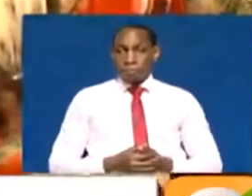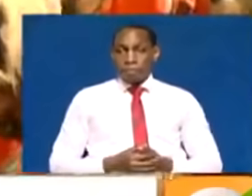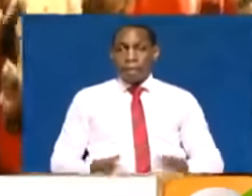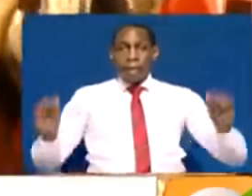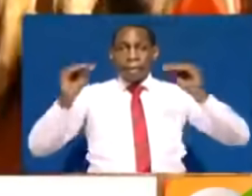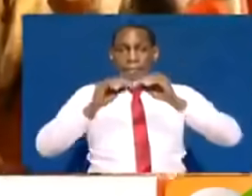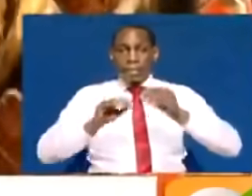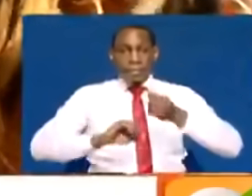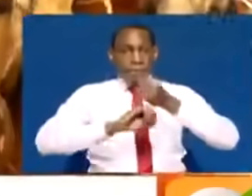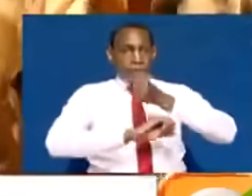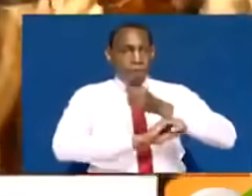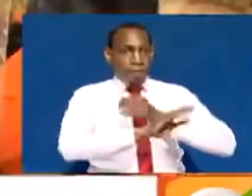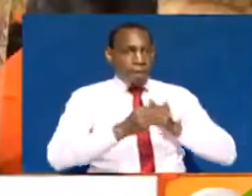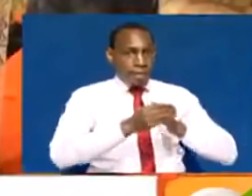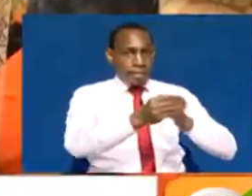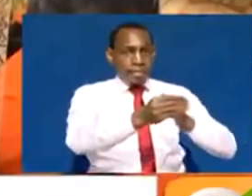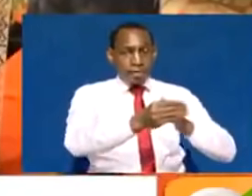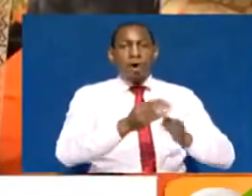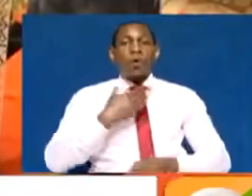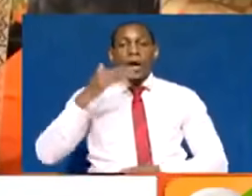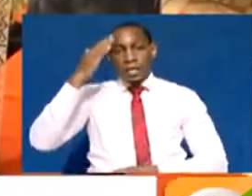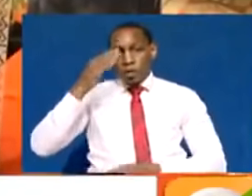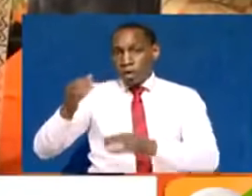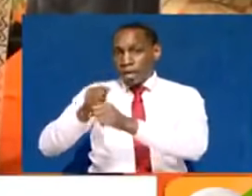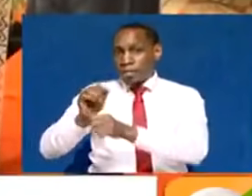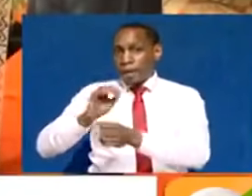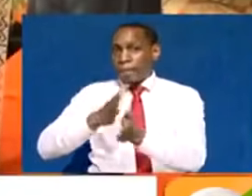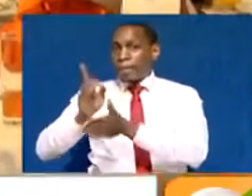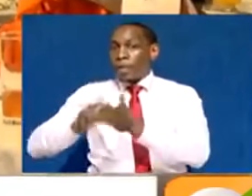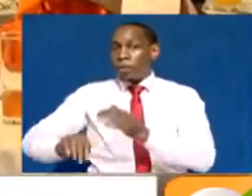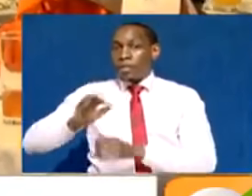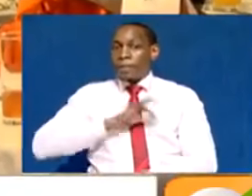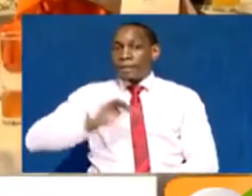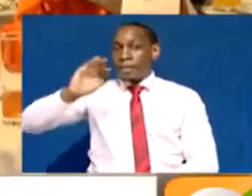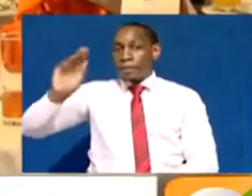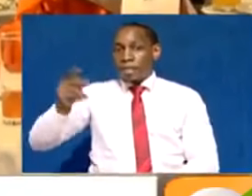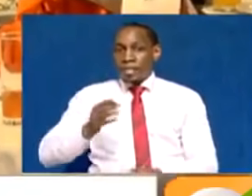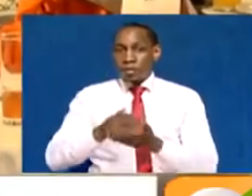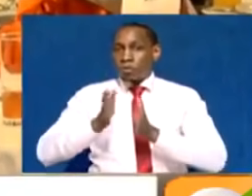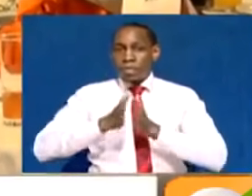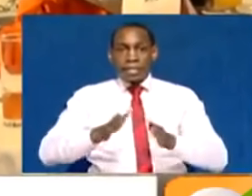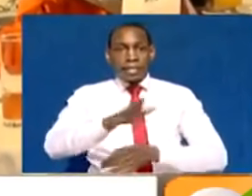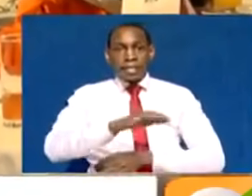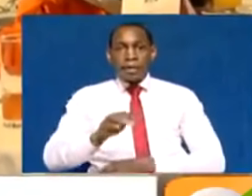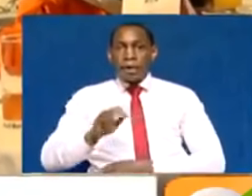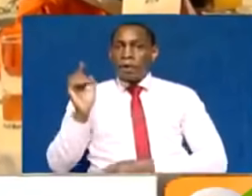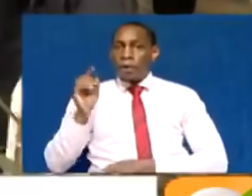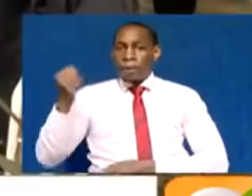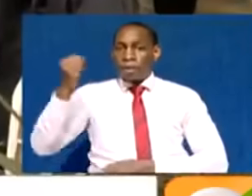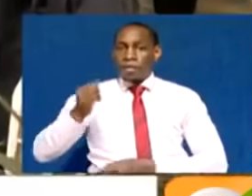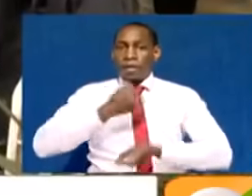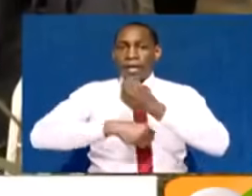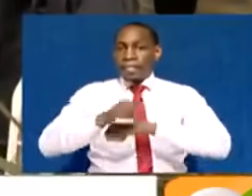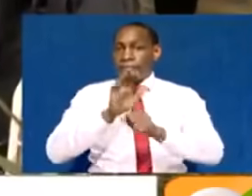A meeting where the foundation's leadership sought to know the alliance's plans for the mountain, which has lately been a hotbed of political